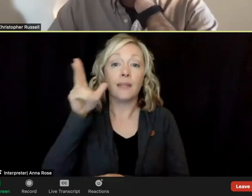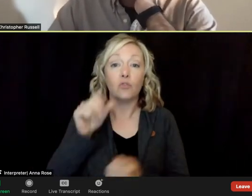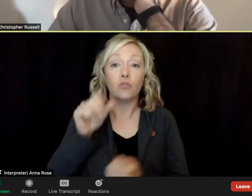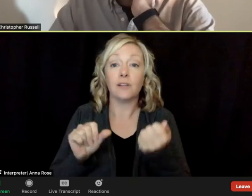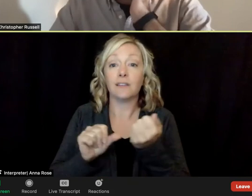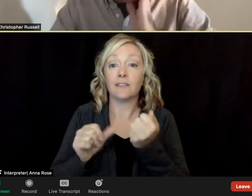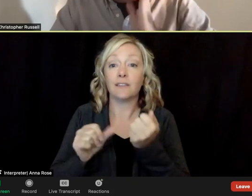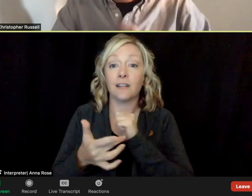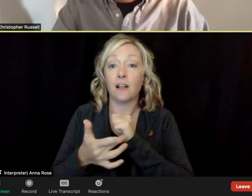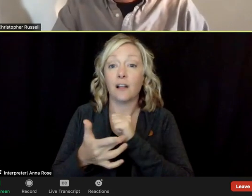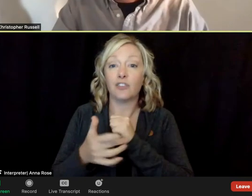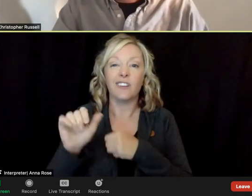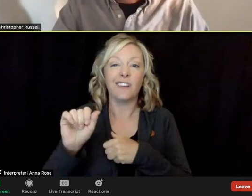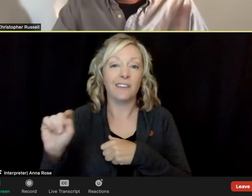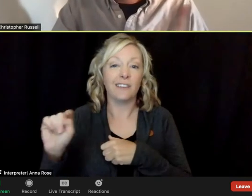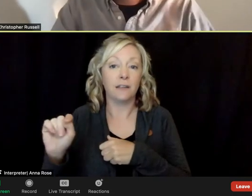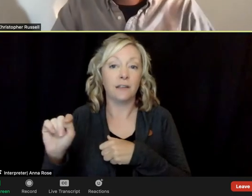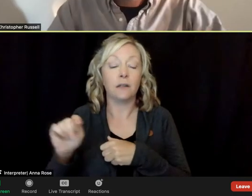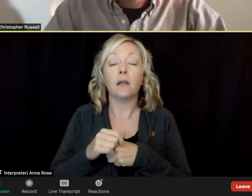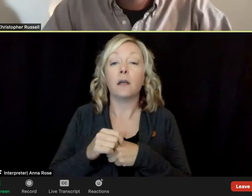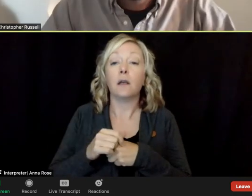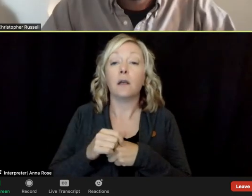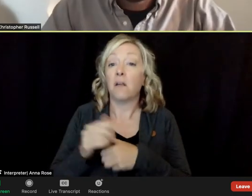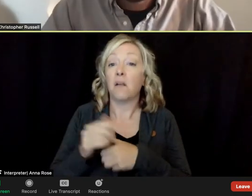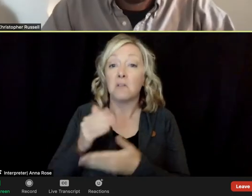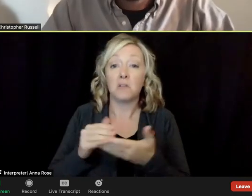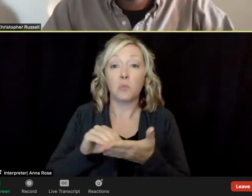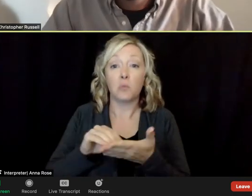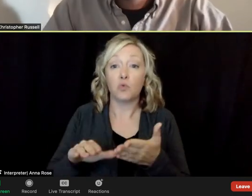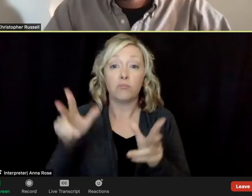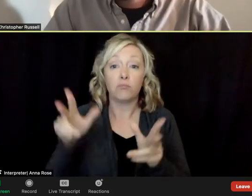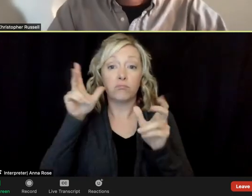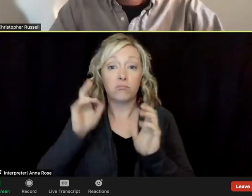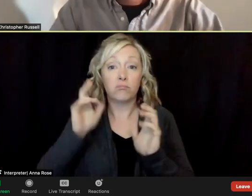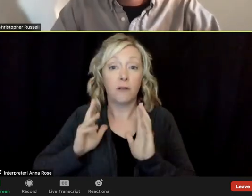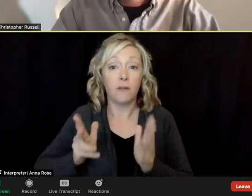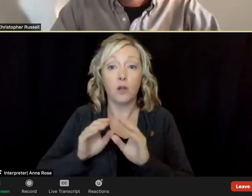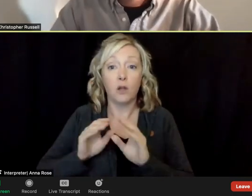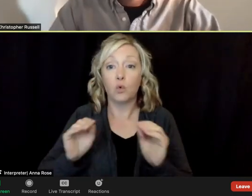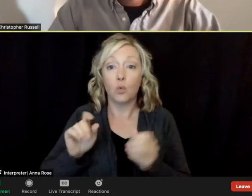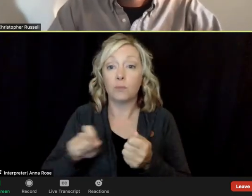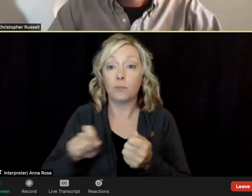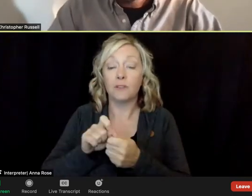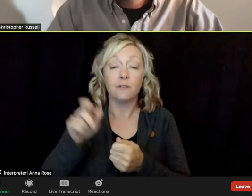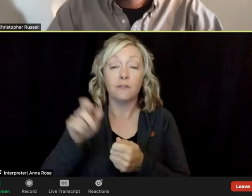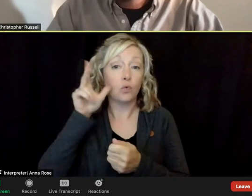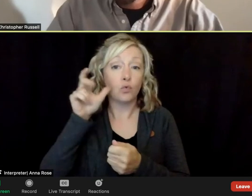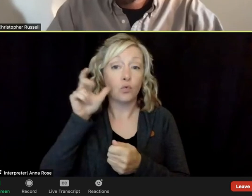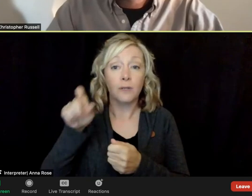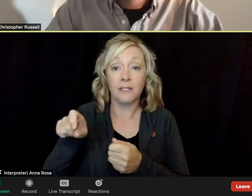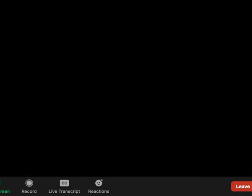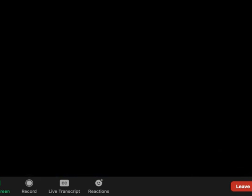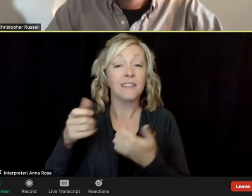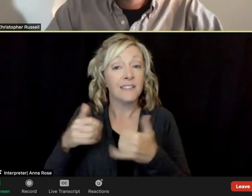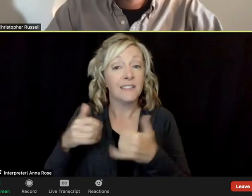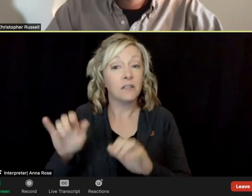for students who don't have hearing loss or specific auditory needs, may actually